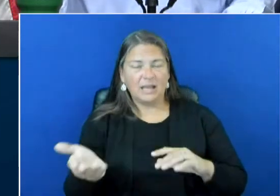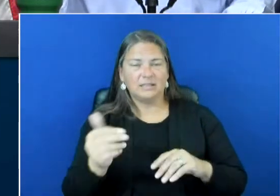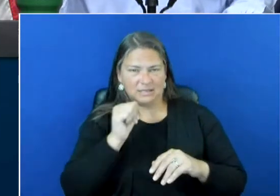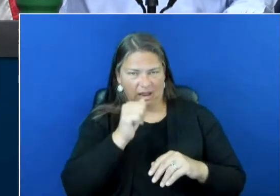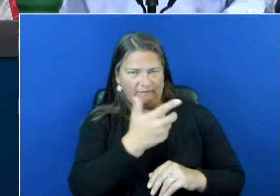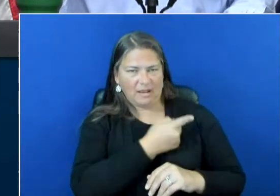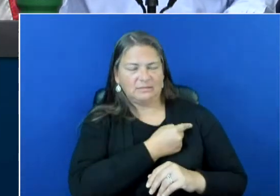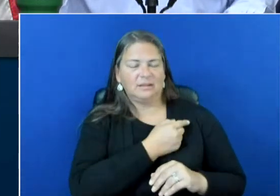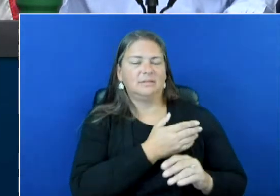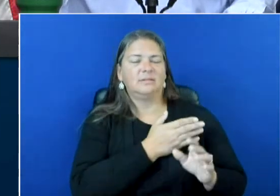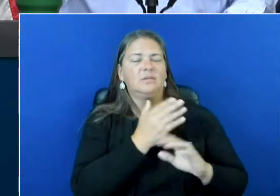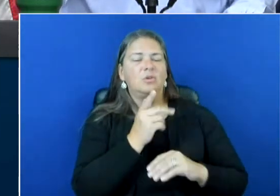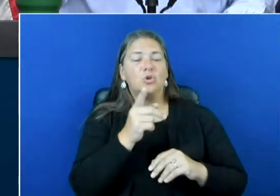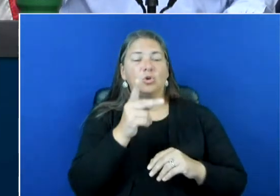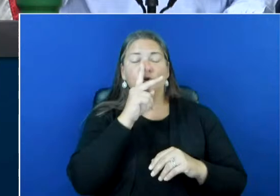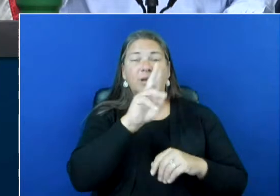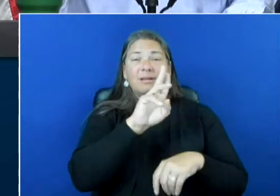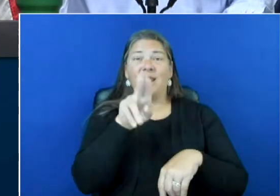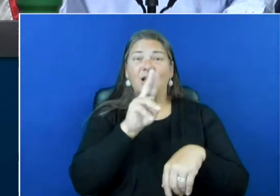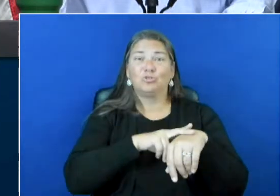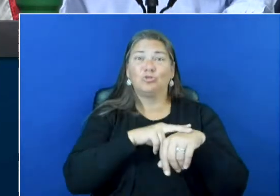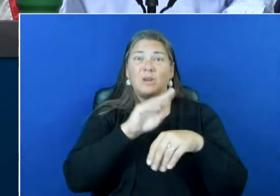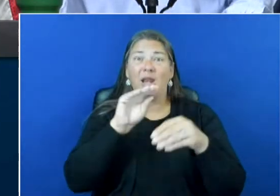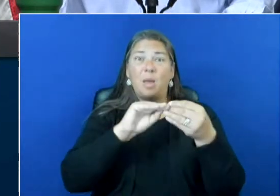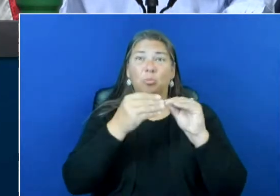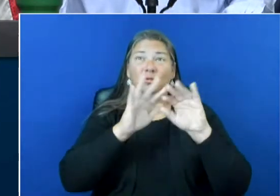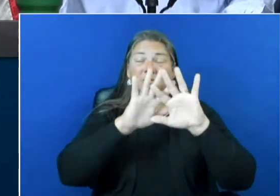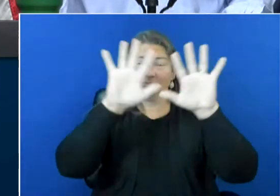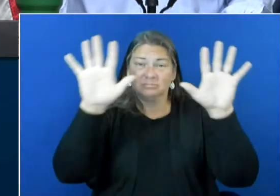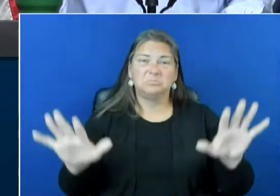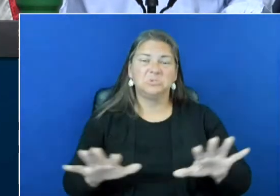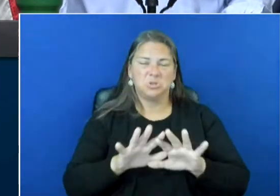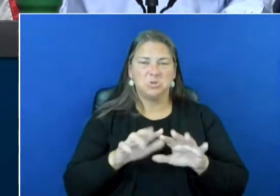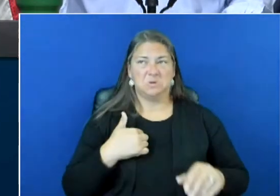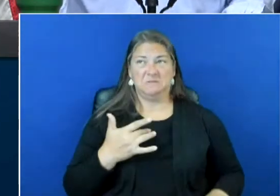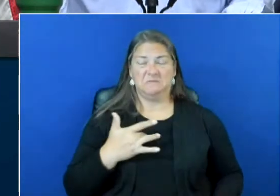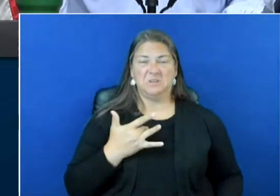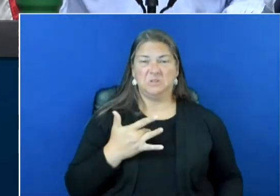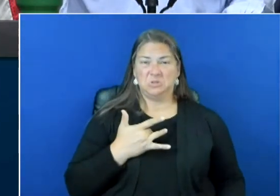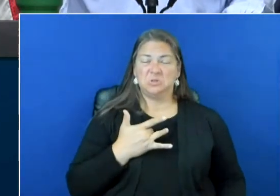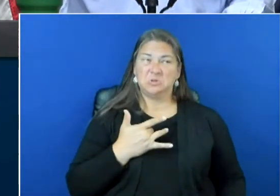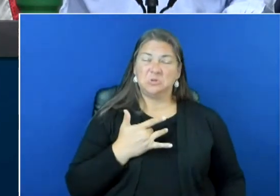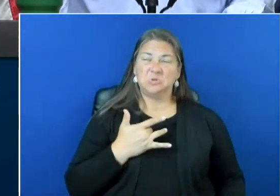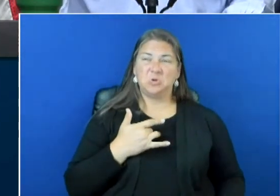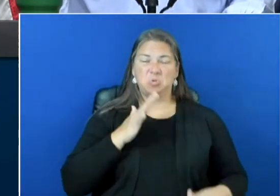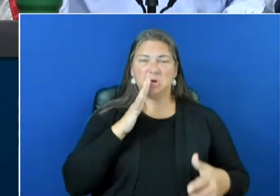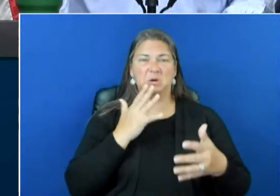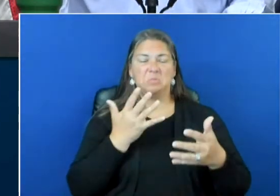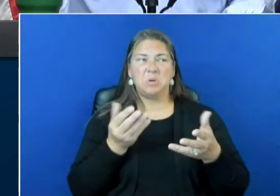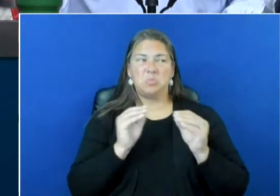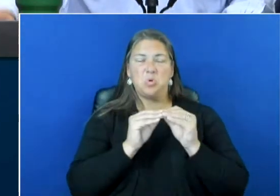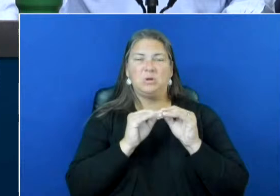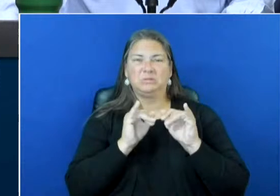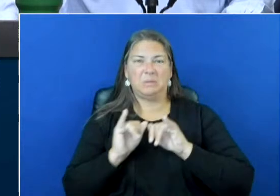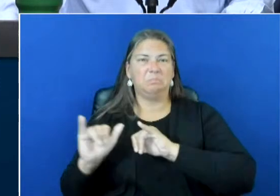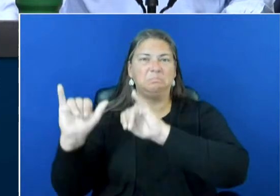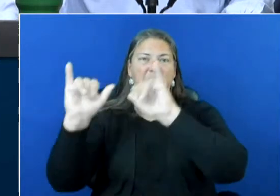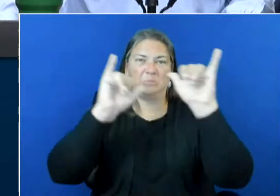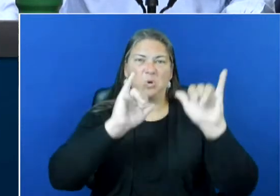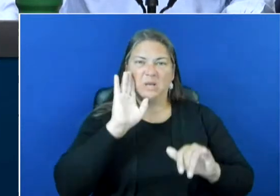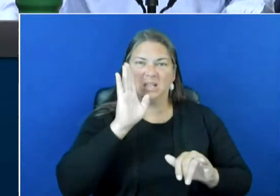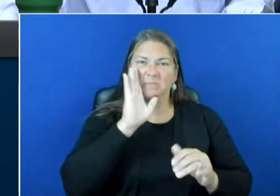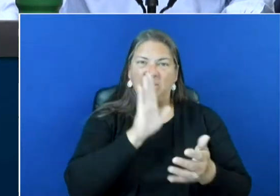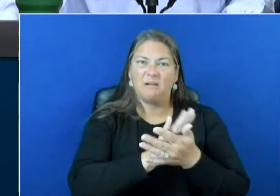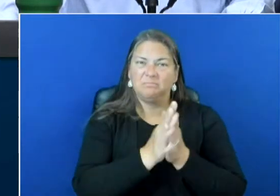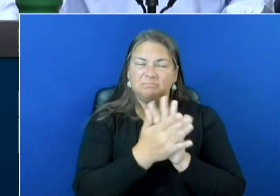numbers nationally, we would expect to move closer to what we're seeing nationally, that you are